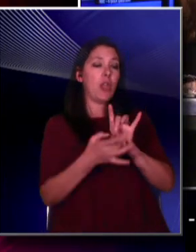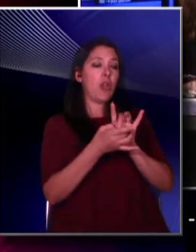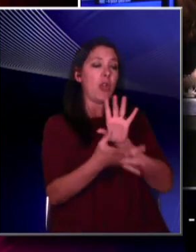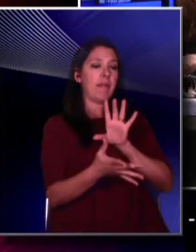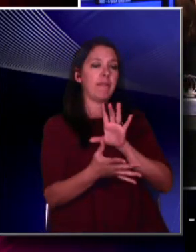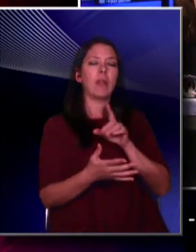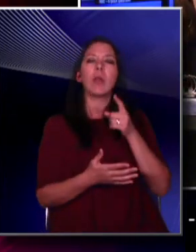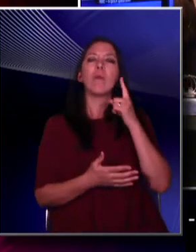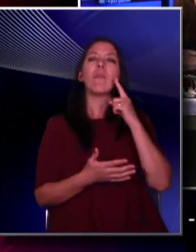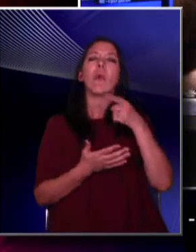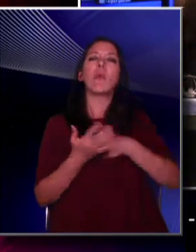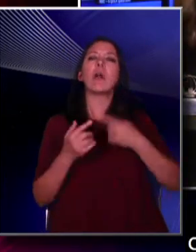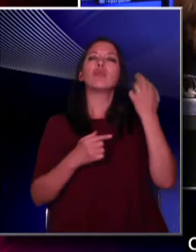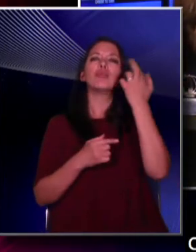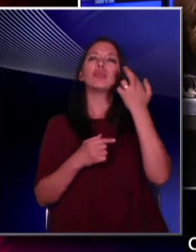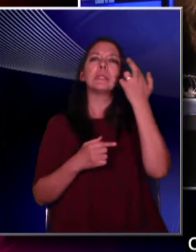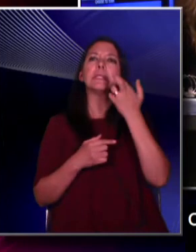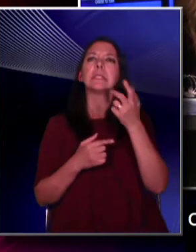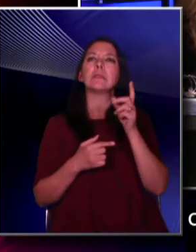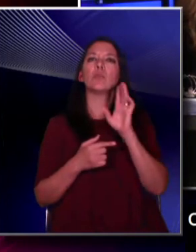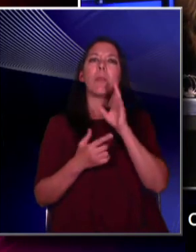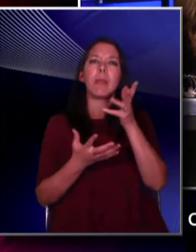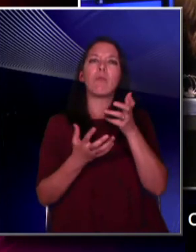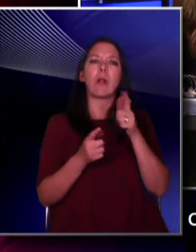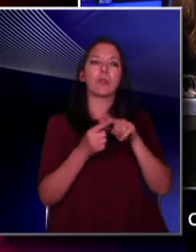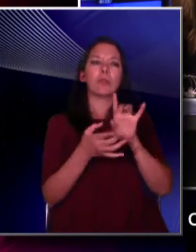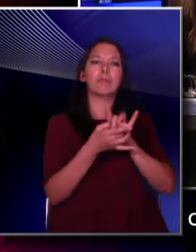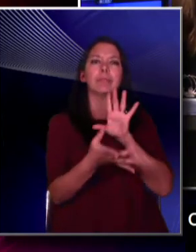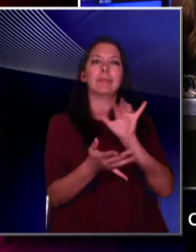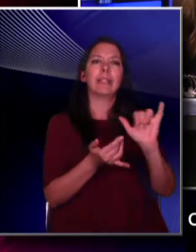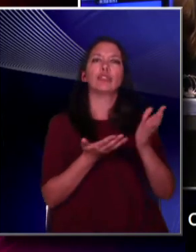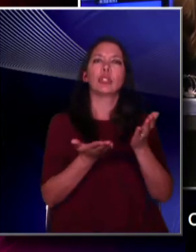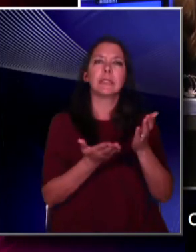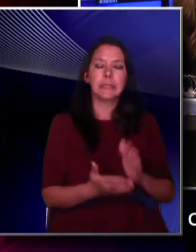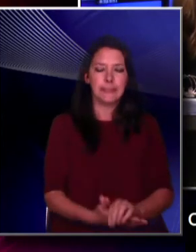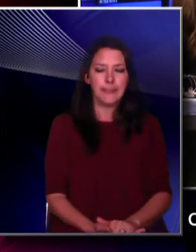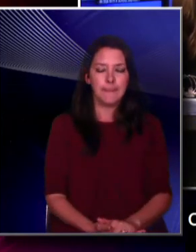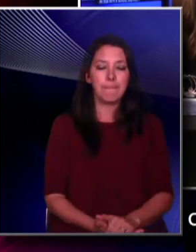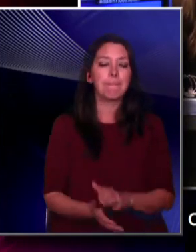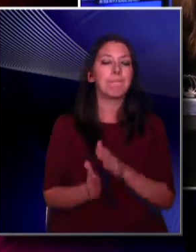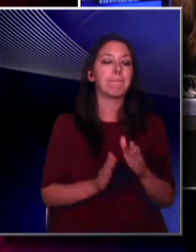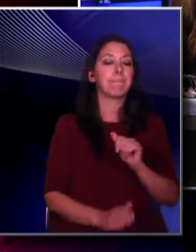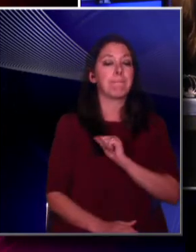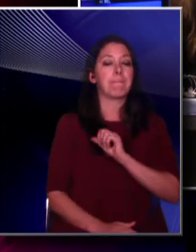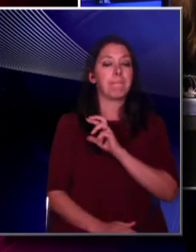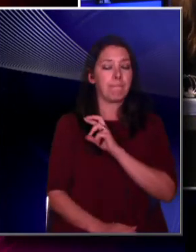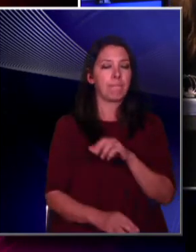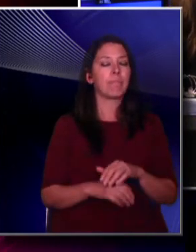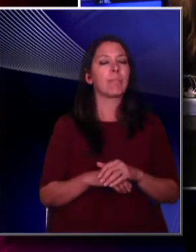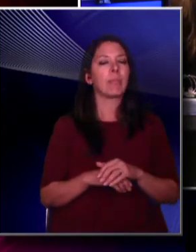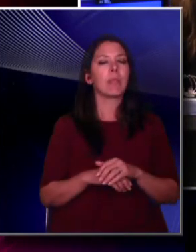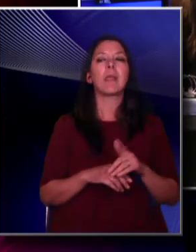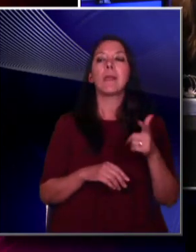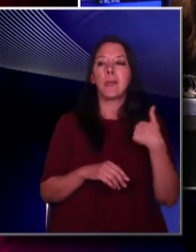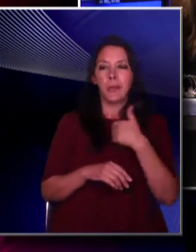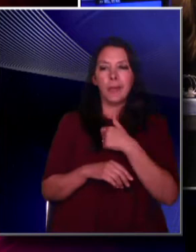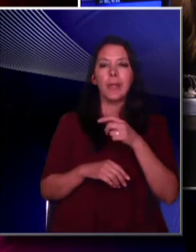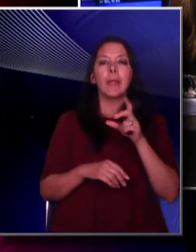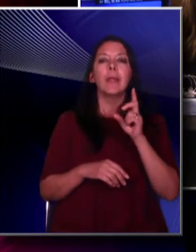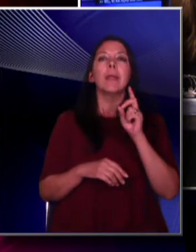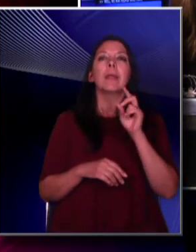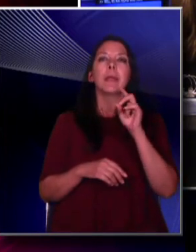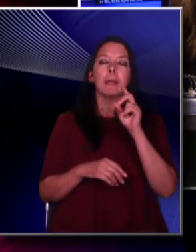with a district? Well, we've asked people who have worked